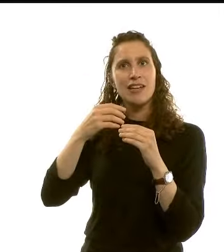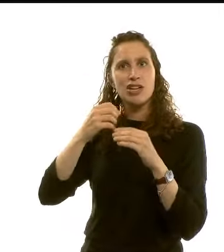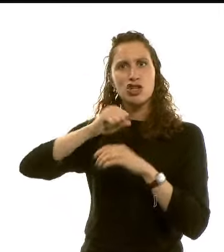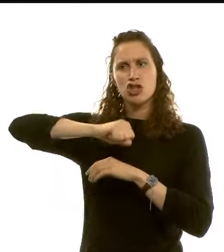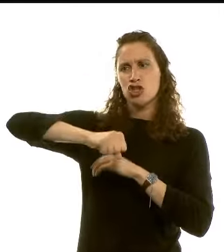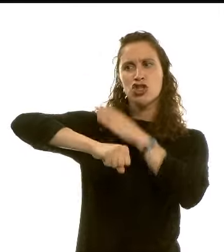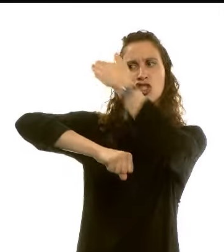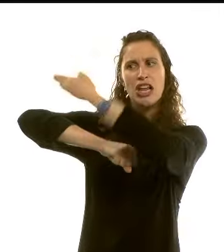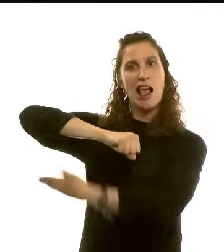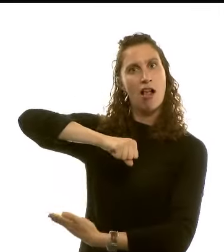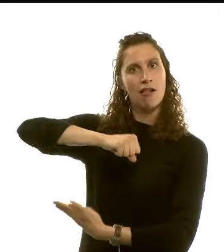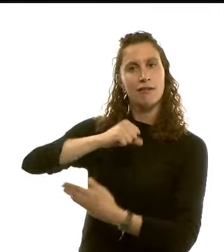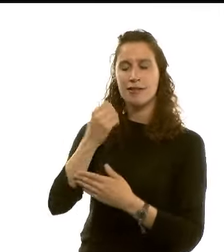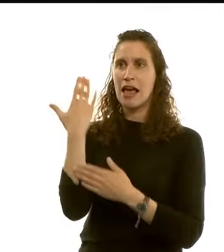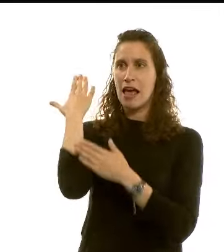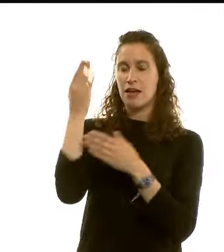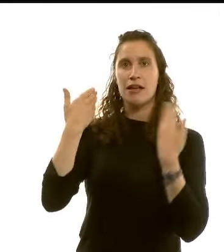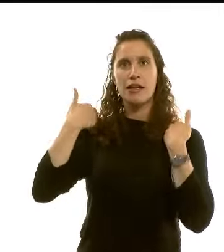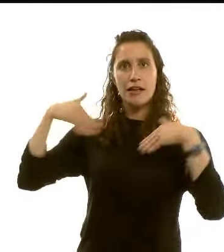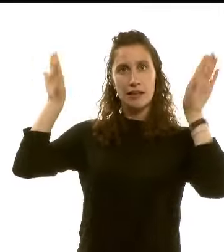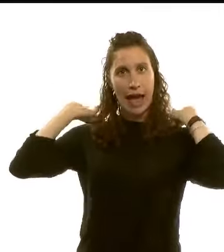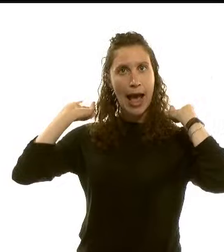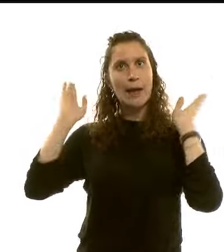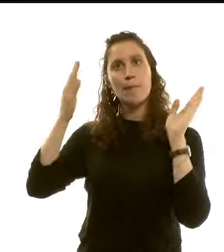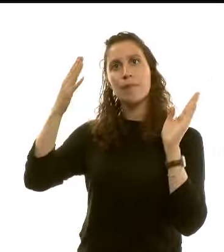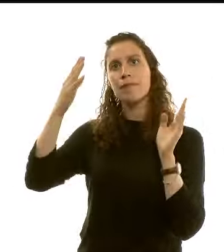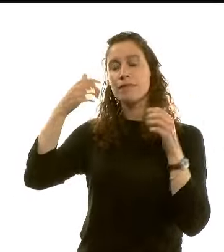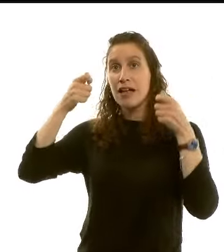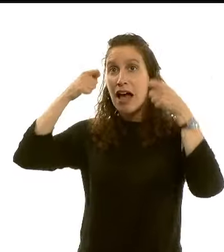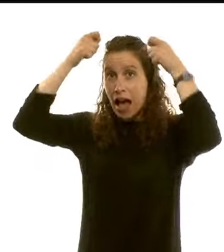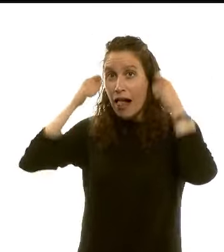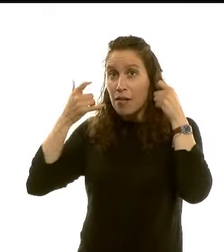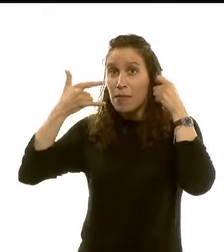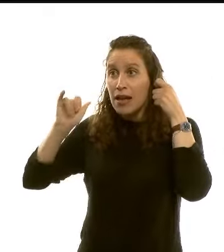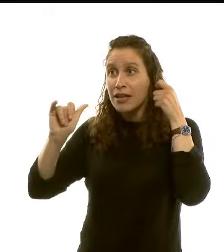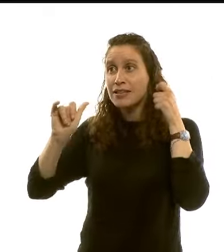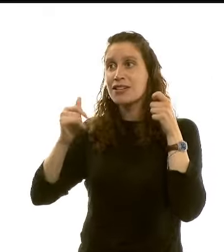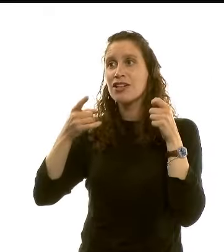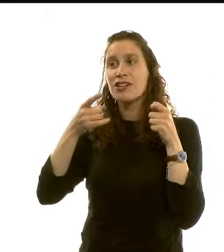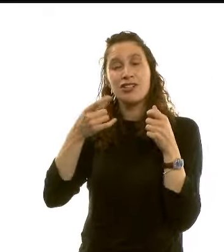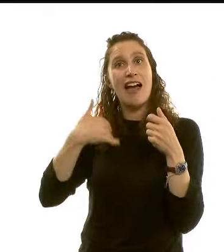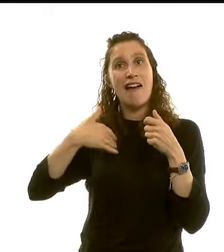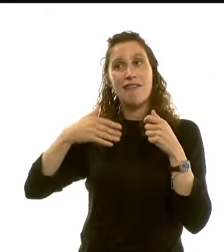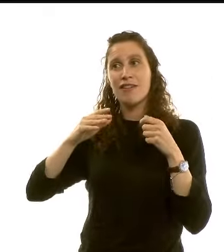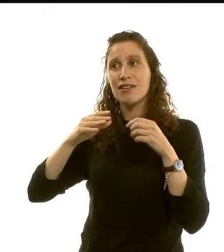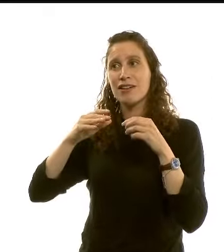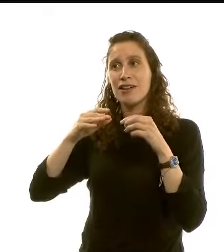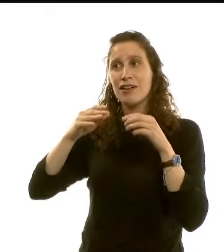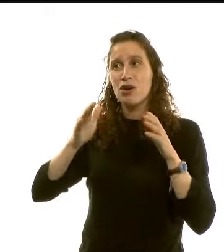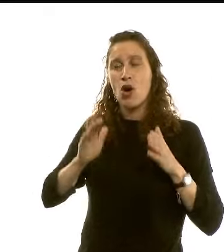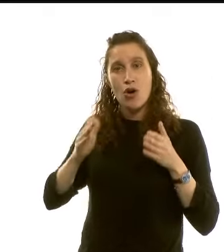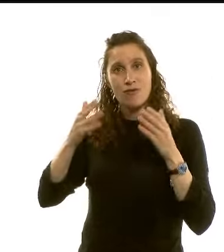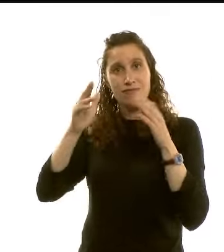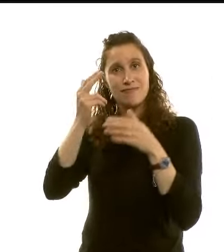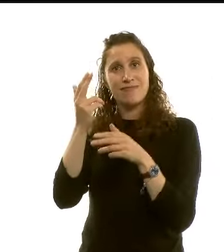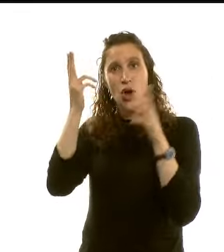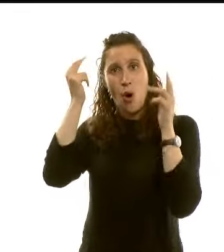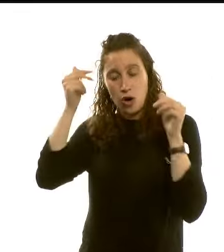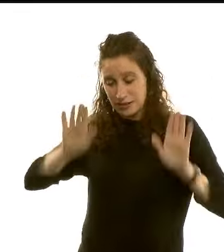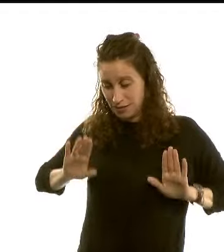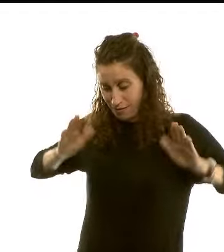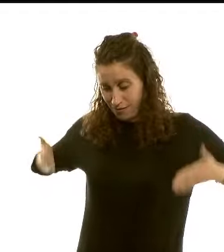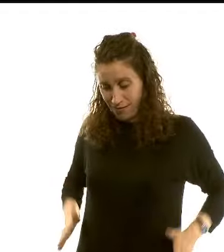cape, she has her own gold helmet, and she even has a horse barding that we reintroduced for this castle. So she's really